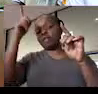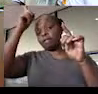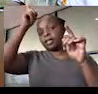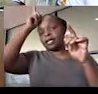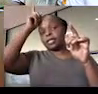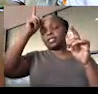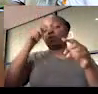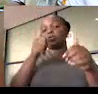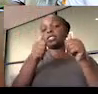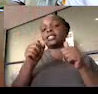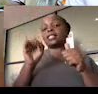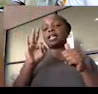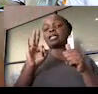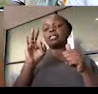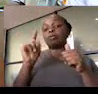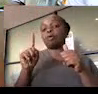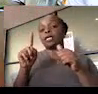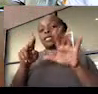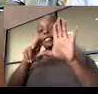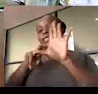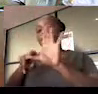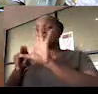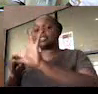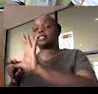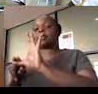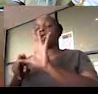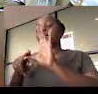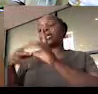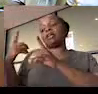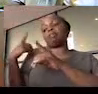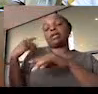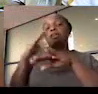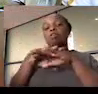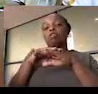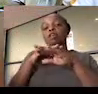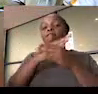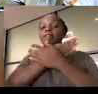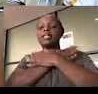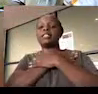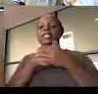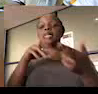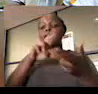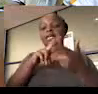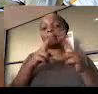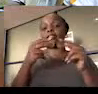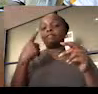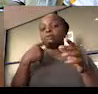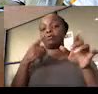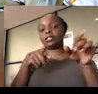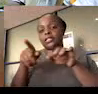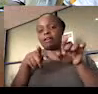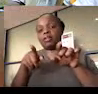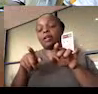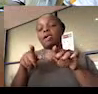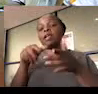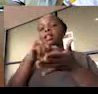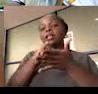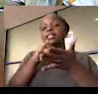He's a member of Kupa. Yes. Na akapatikana na msiba. Yes. What do you guys provide? We provide